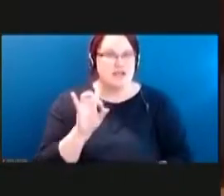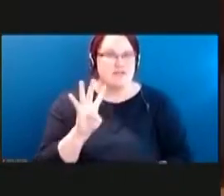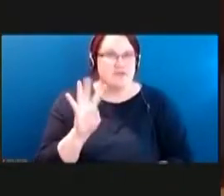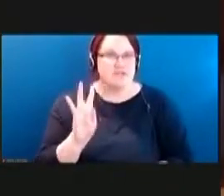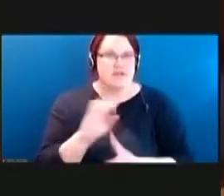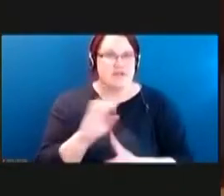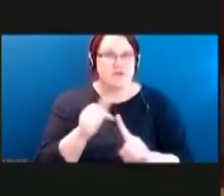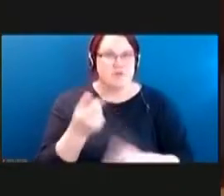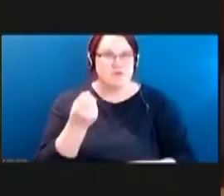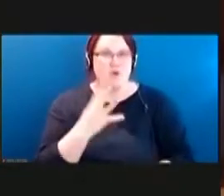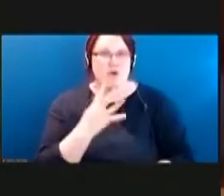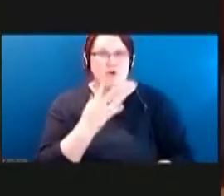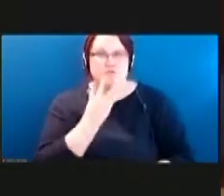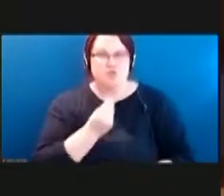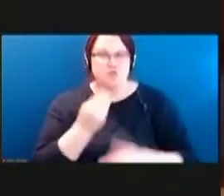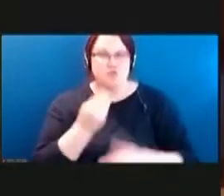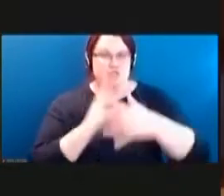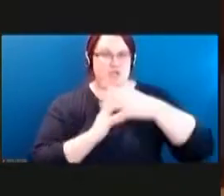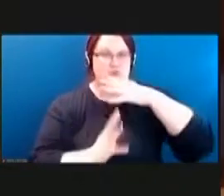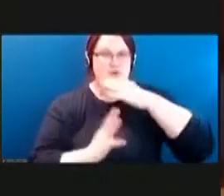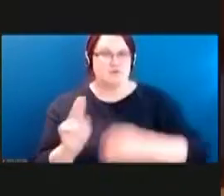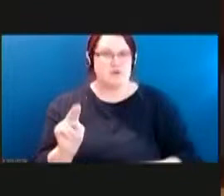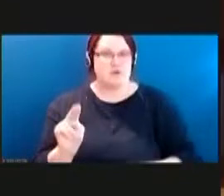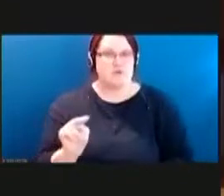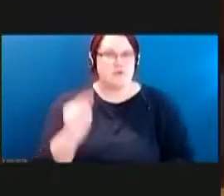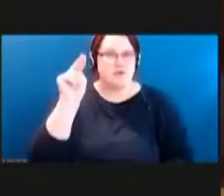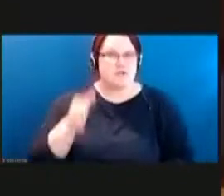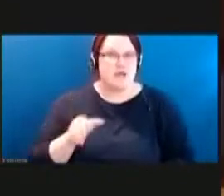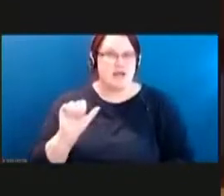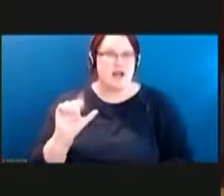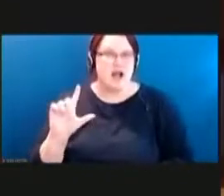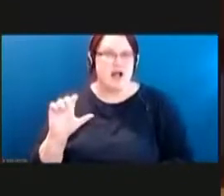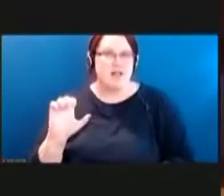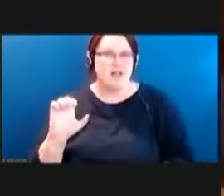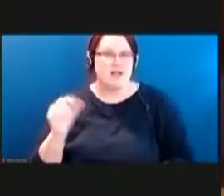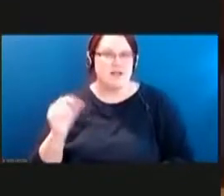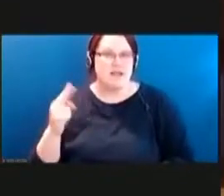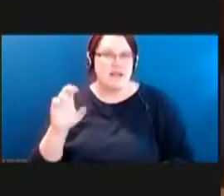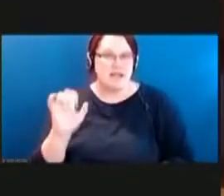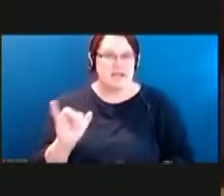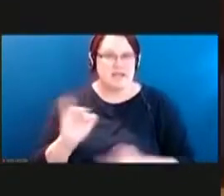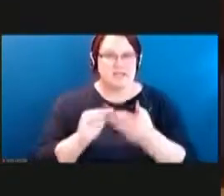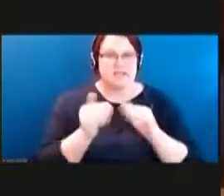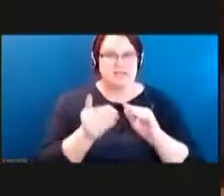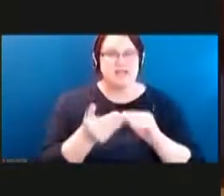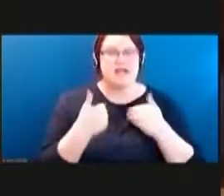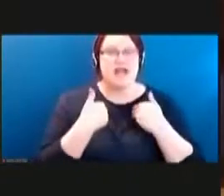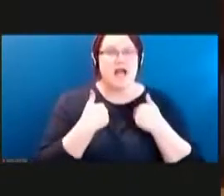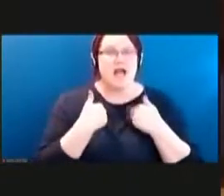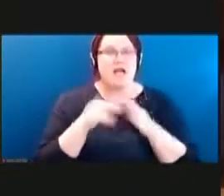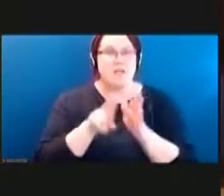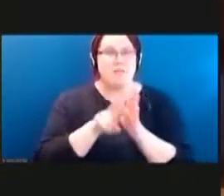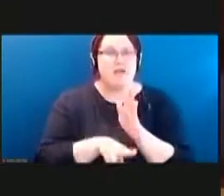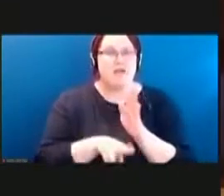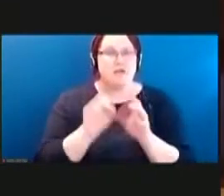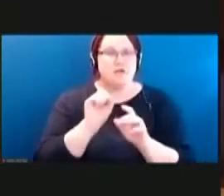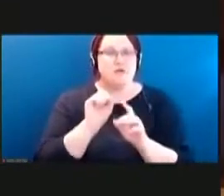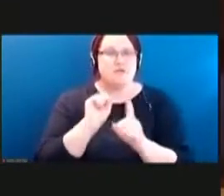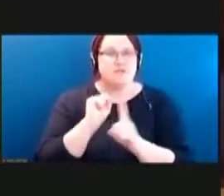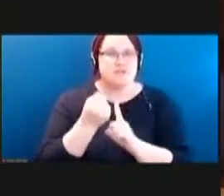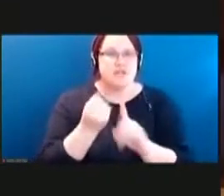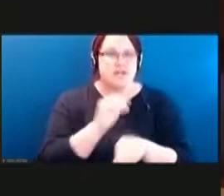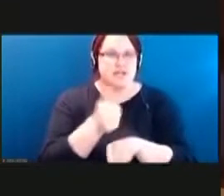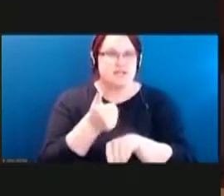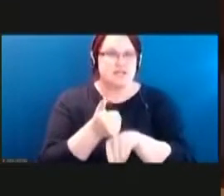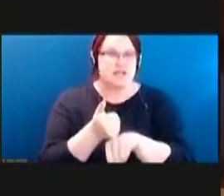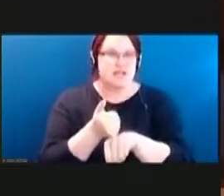on the north side, which was then known as Allegheny City, formed a burial society for the purpose of establishing a Jewish